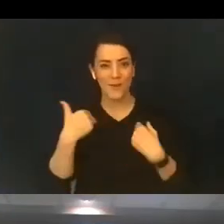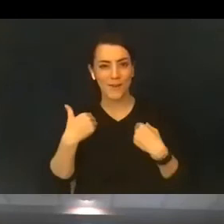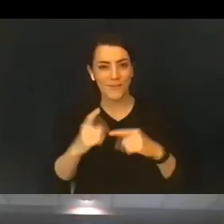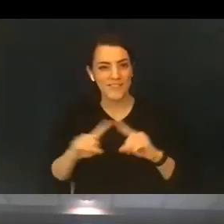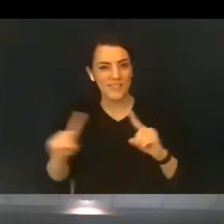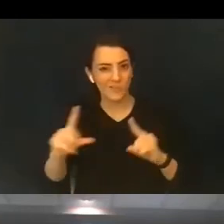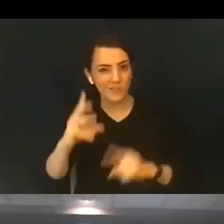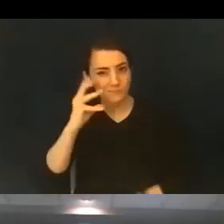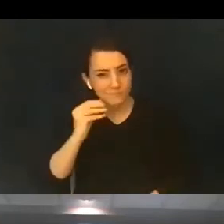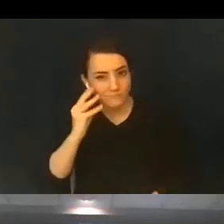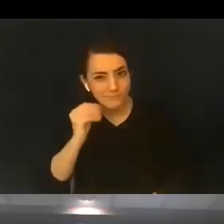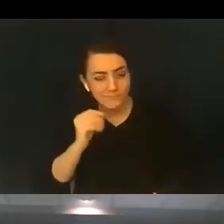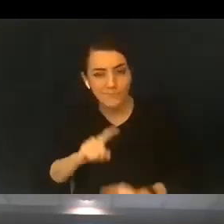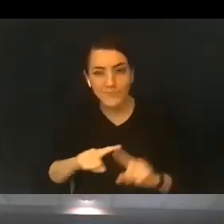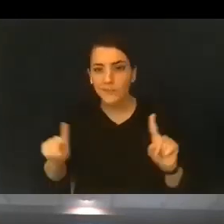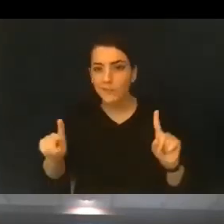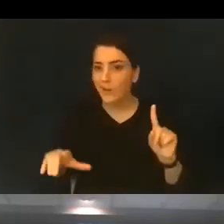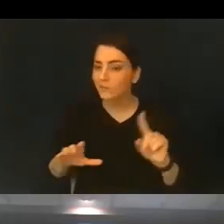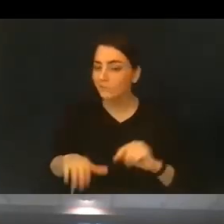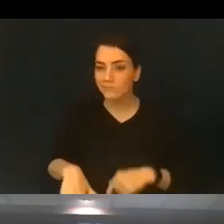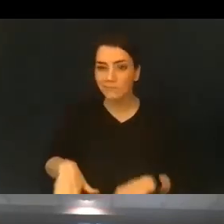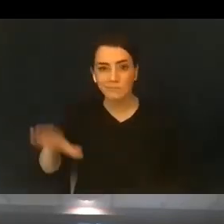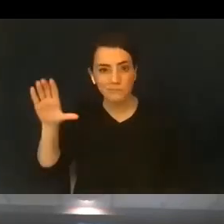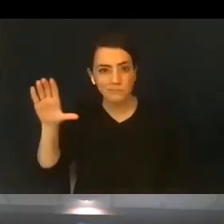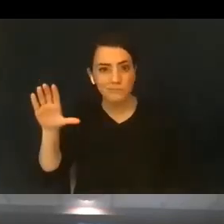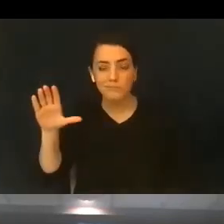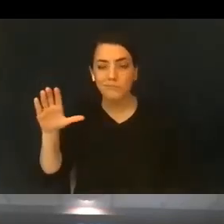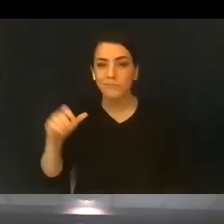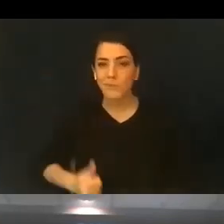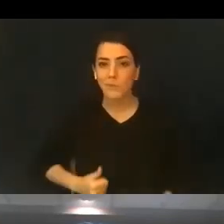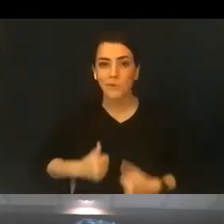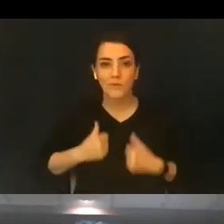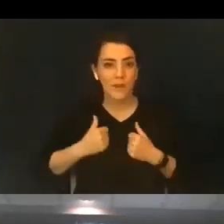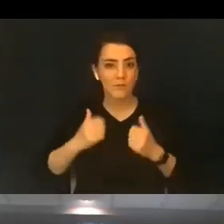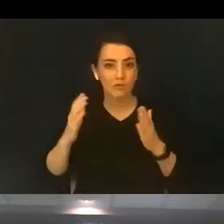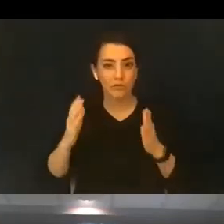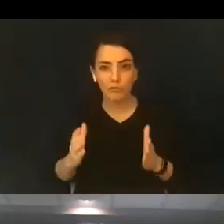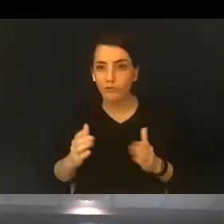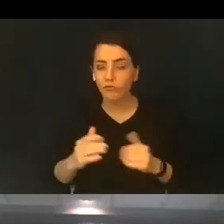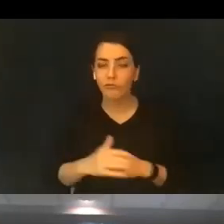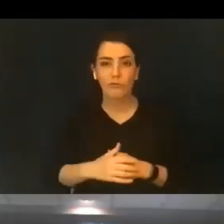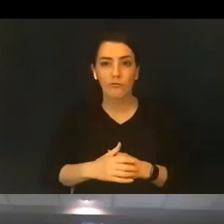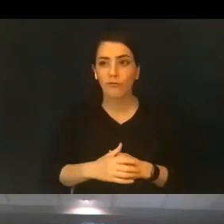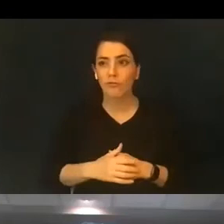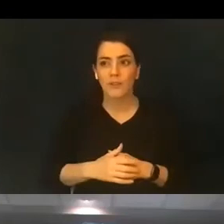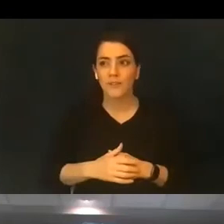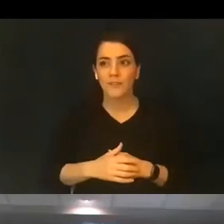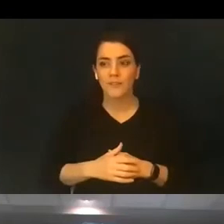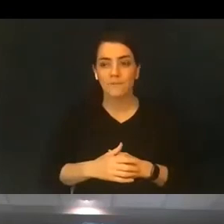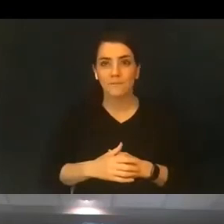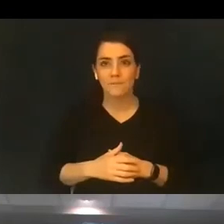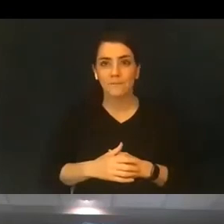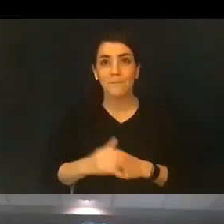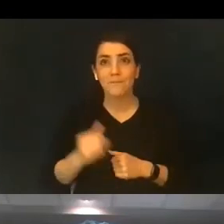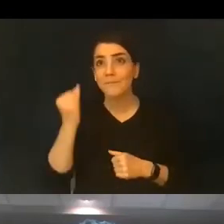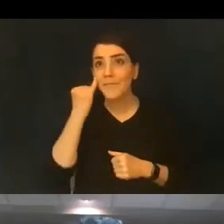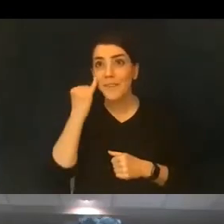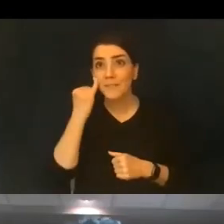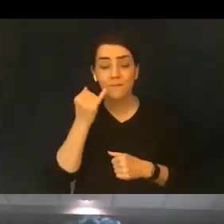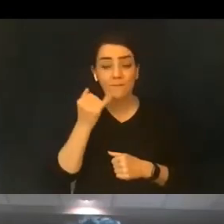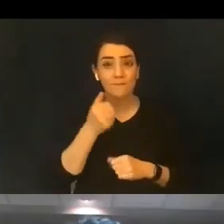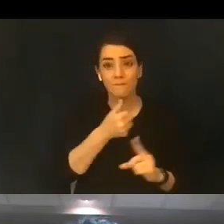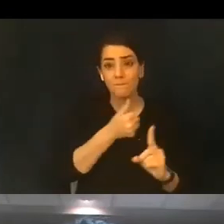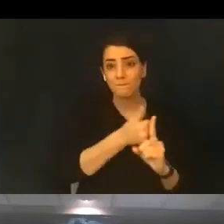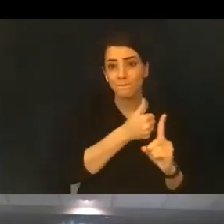up as a survivor of a farmer, of a Cambodian farmer,